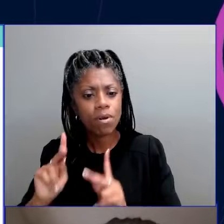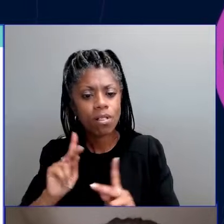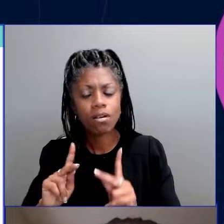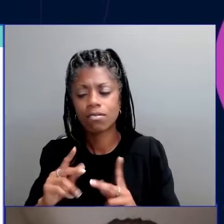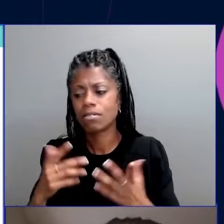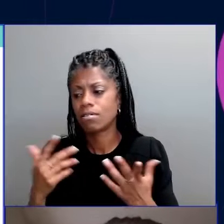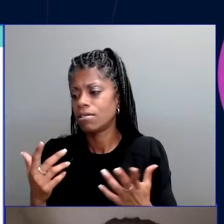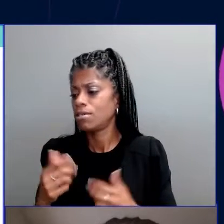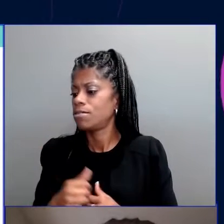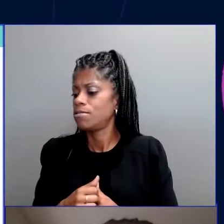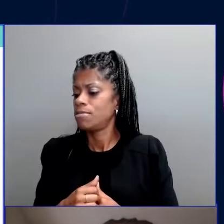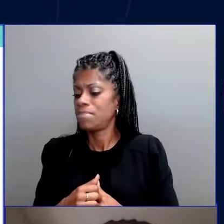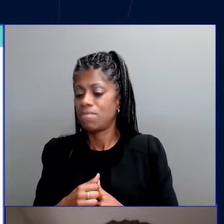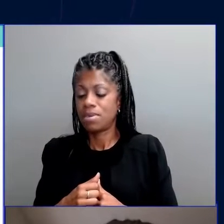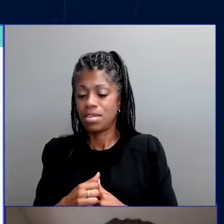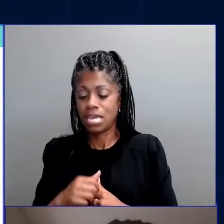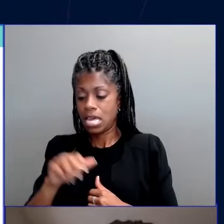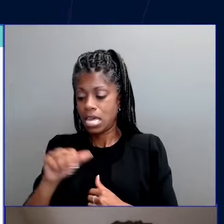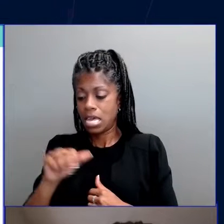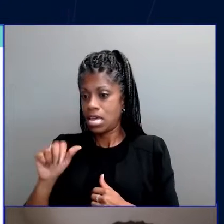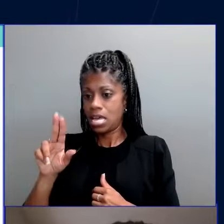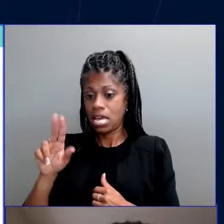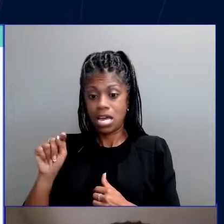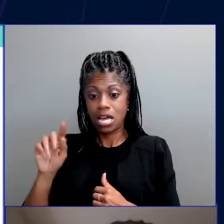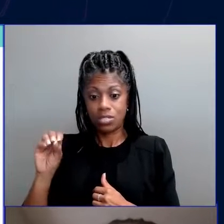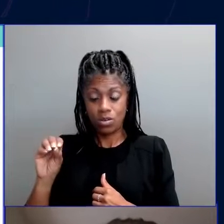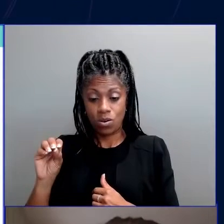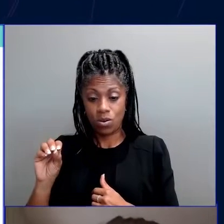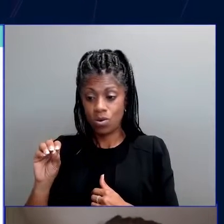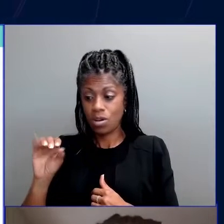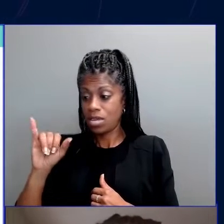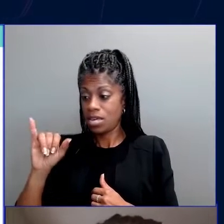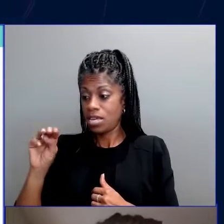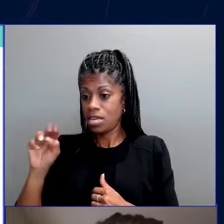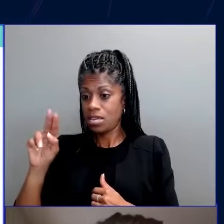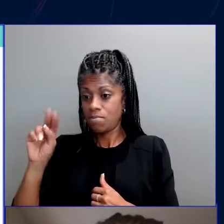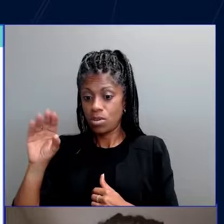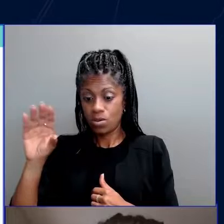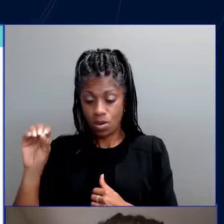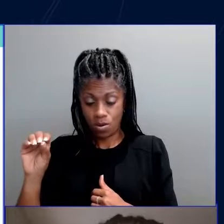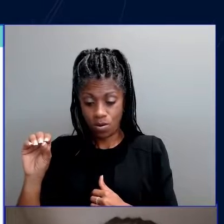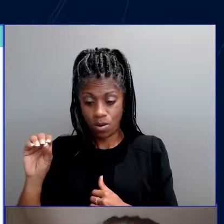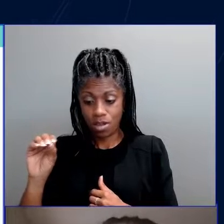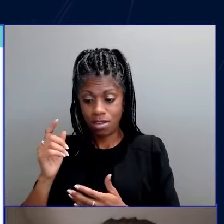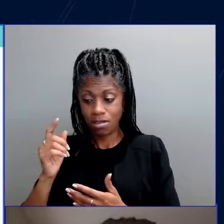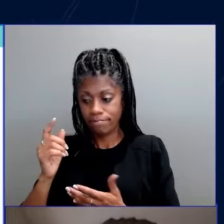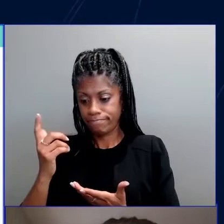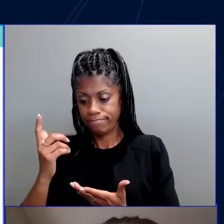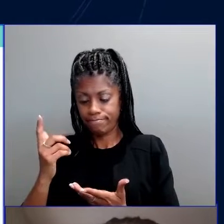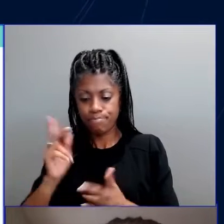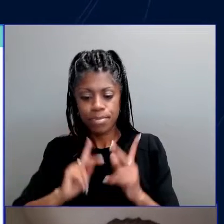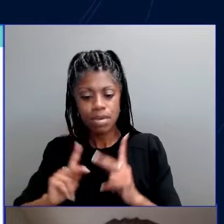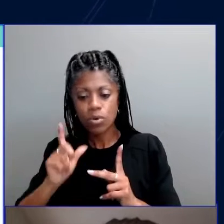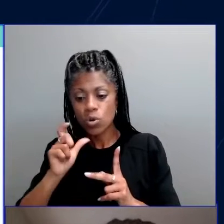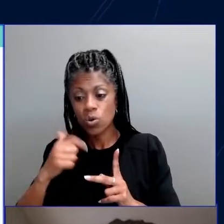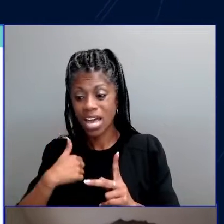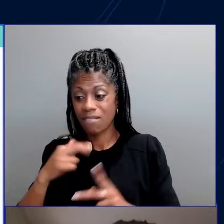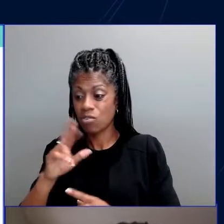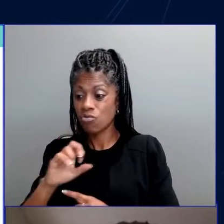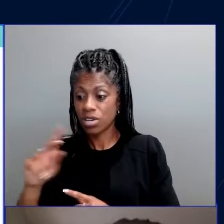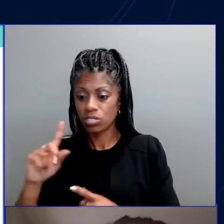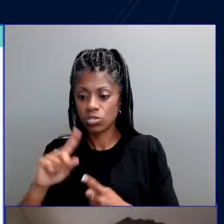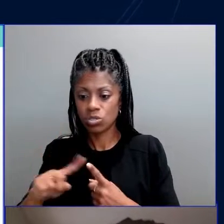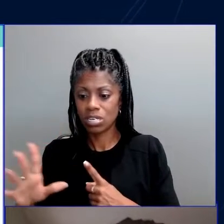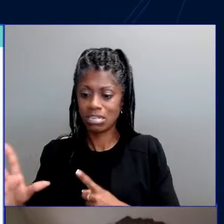Immunocompromised people who are still wearing our masks because we are always at risk. Disability is those of us teaching in